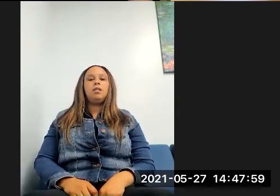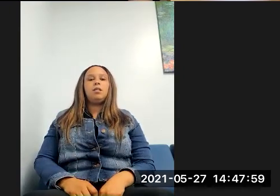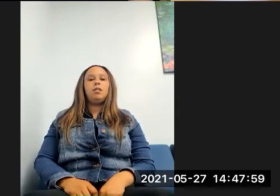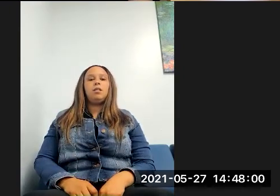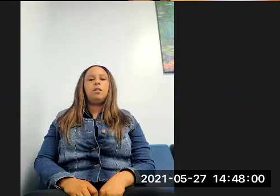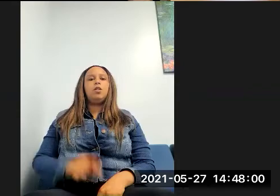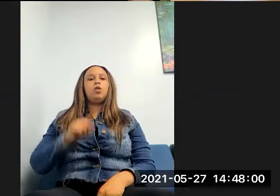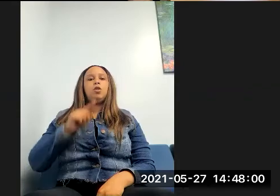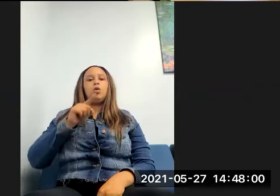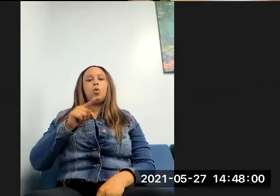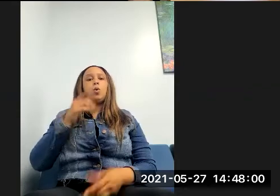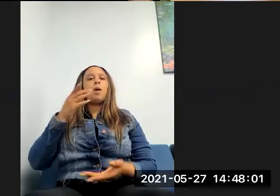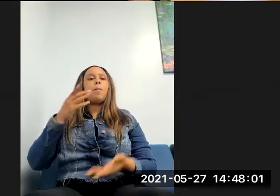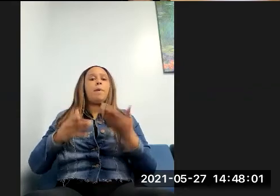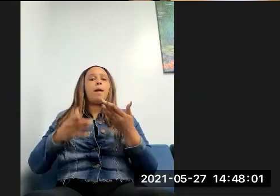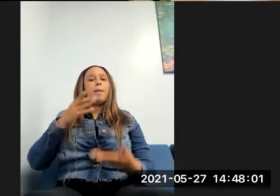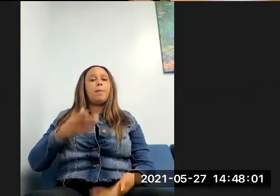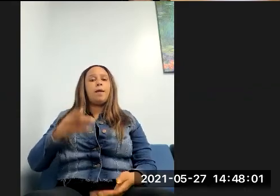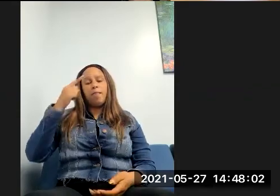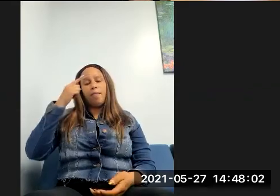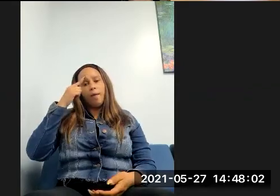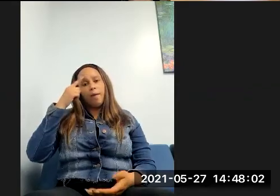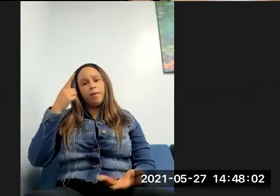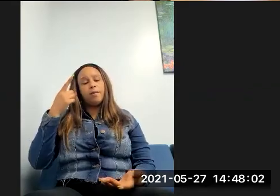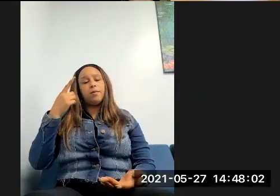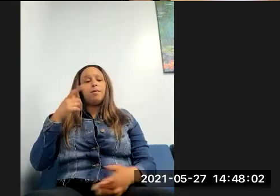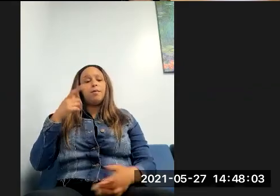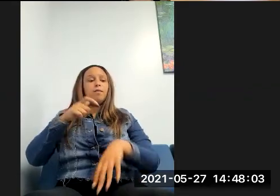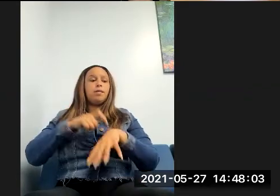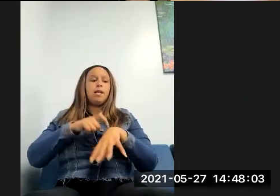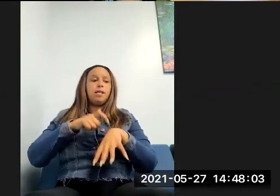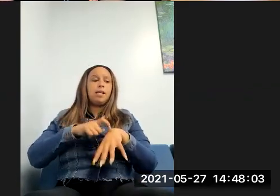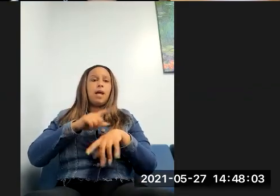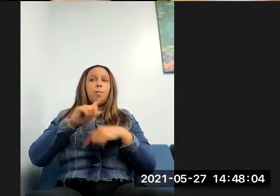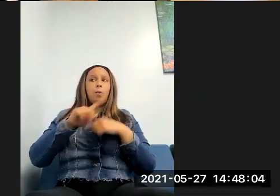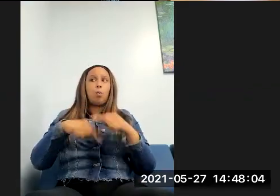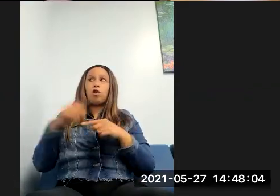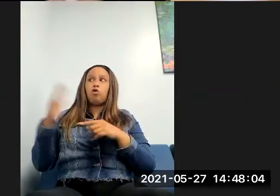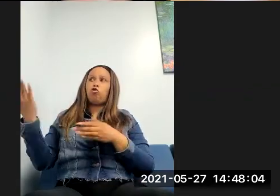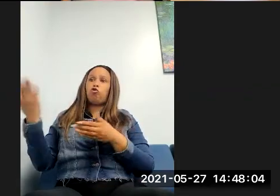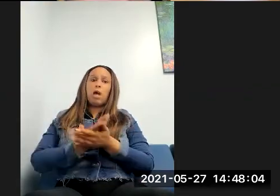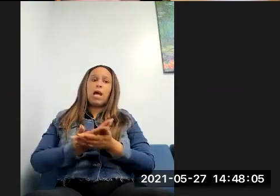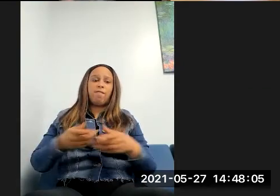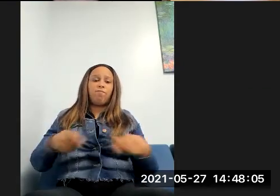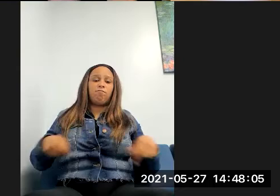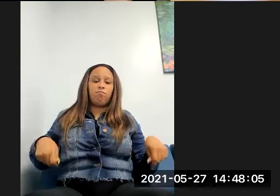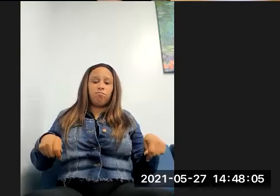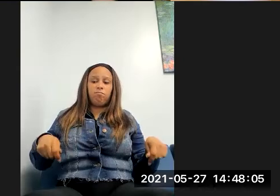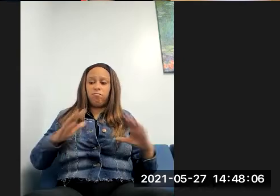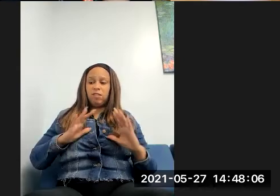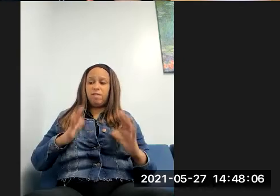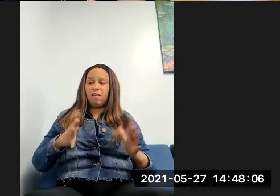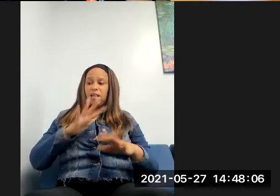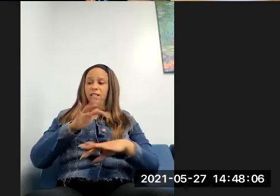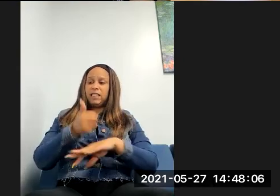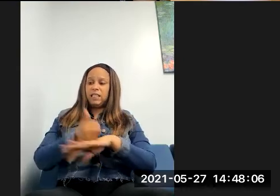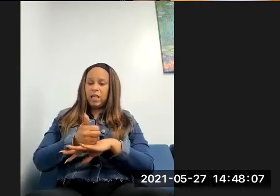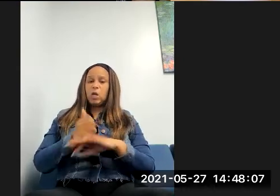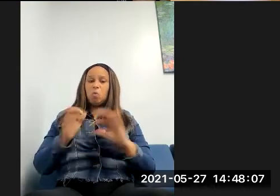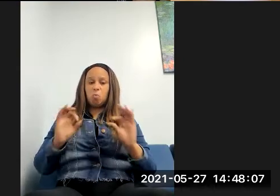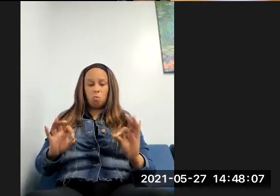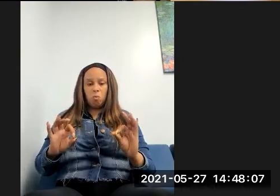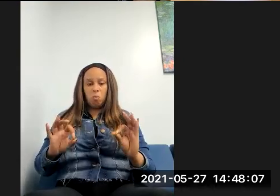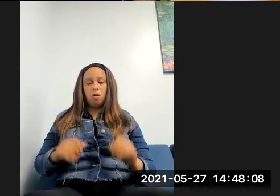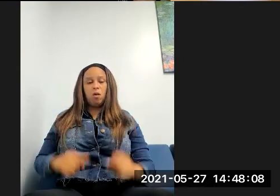you may think at the time of the original delivery that the setup is fine. It's factory settings. And